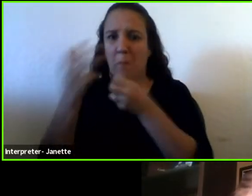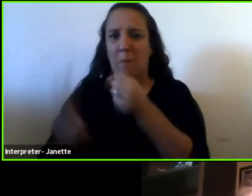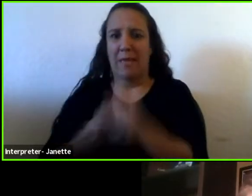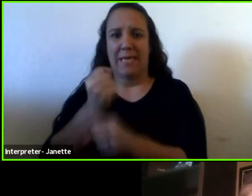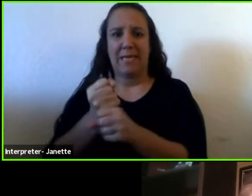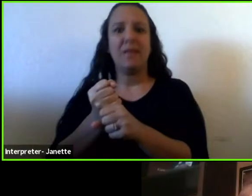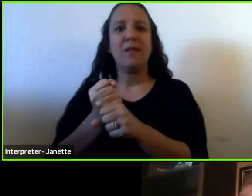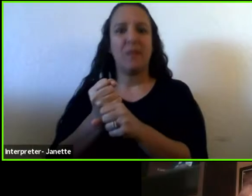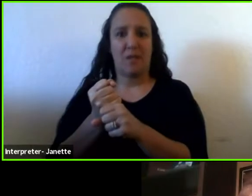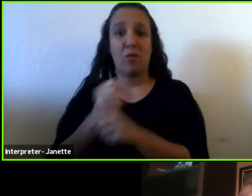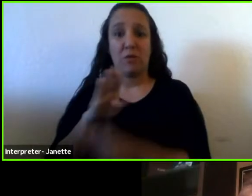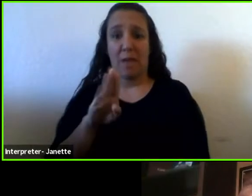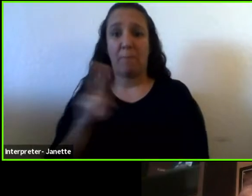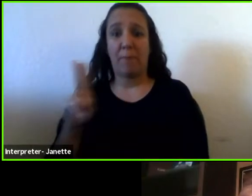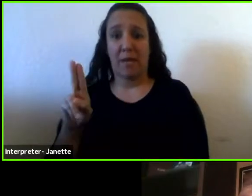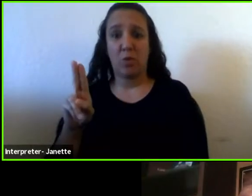United